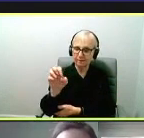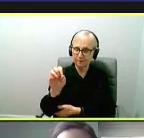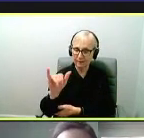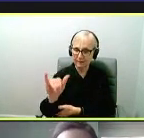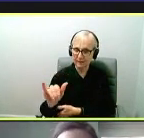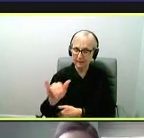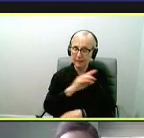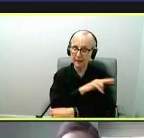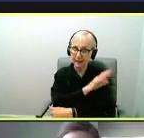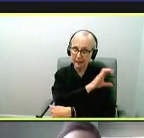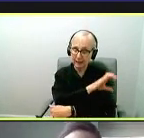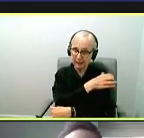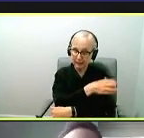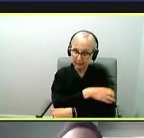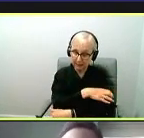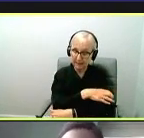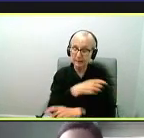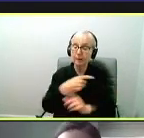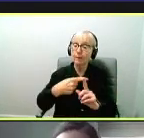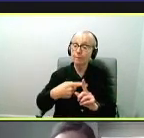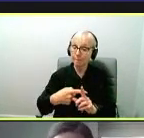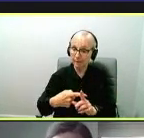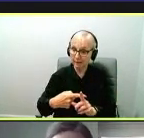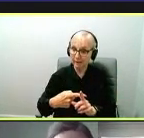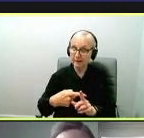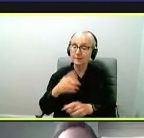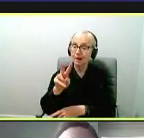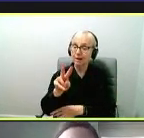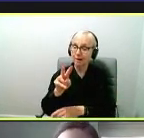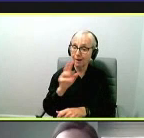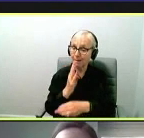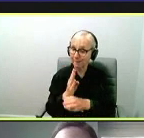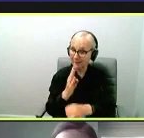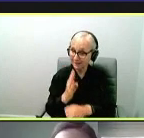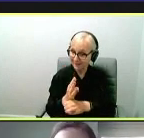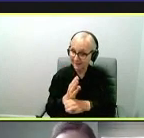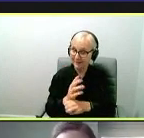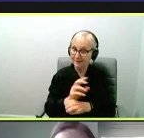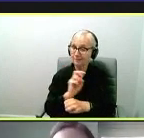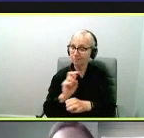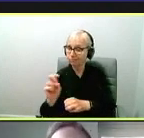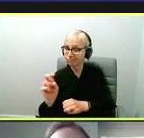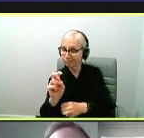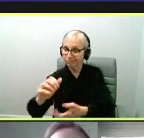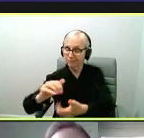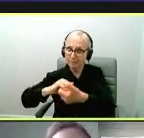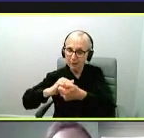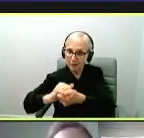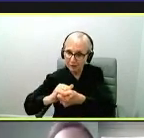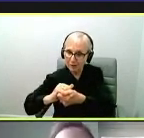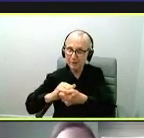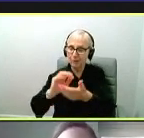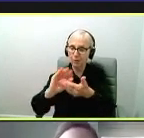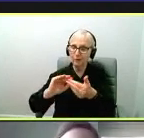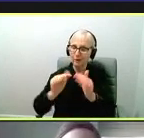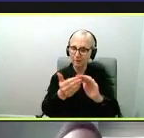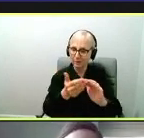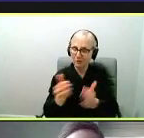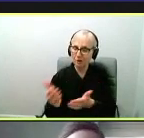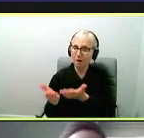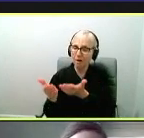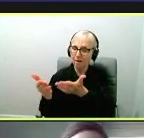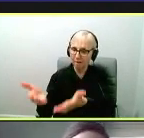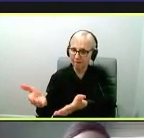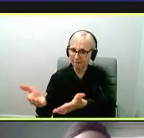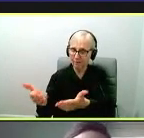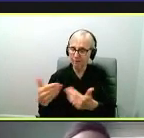vaccine buses and actually come into communities in partnership with communities to offer the vaccine for this